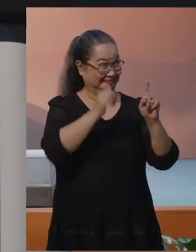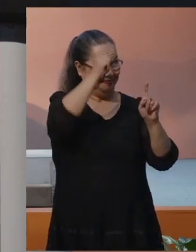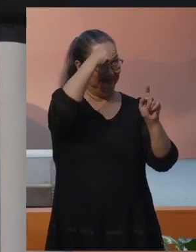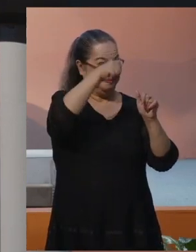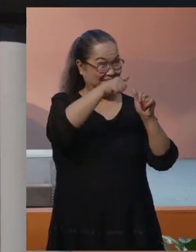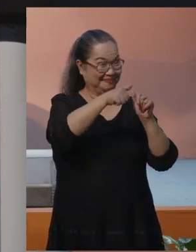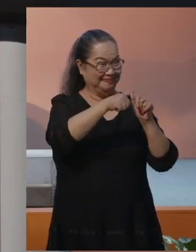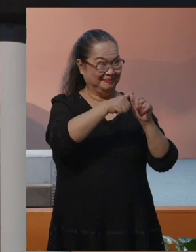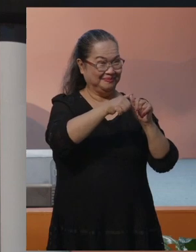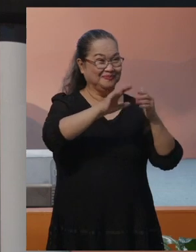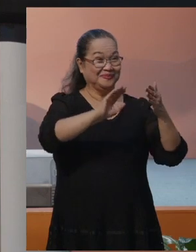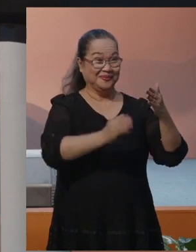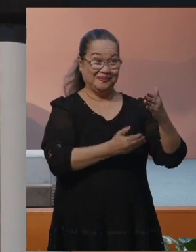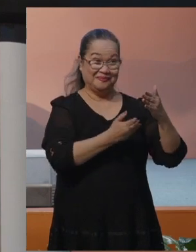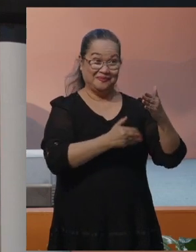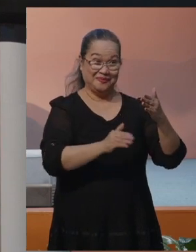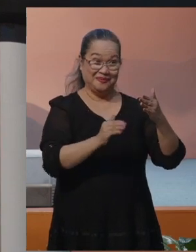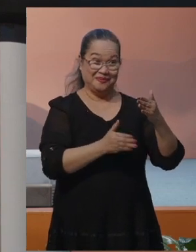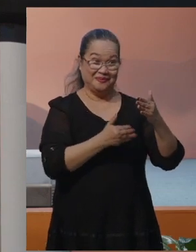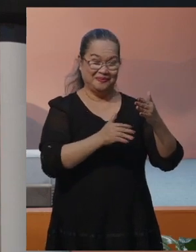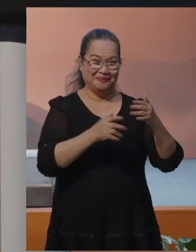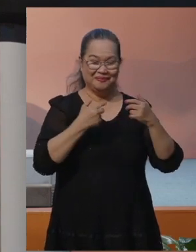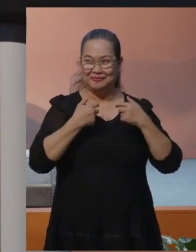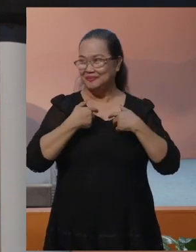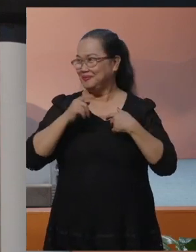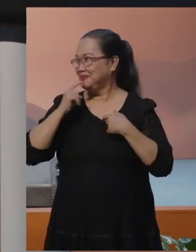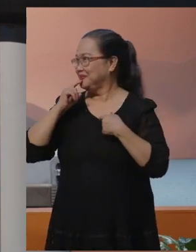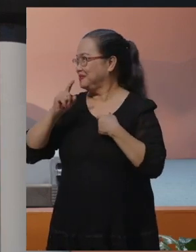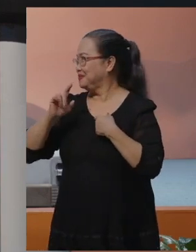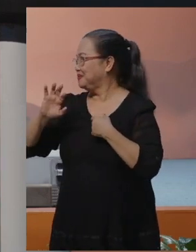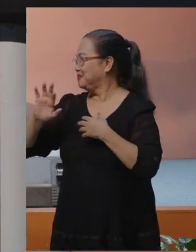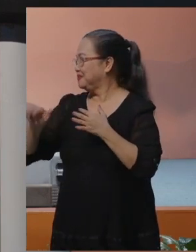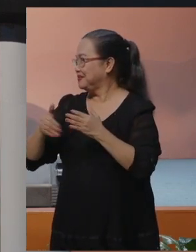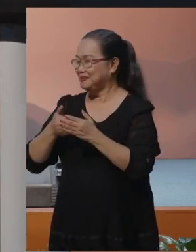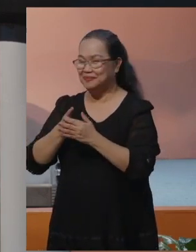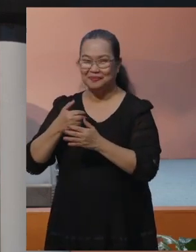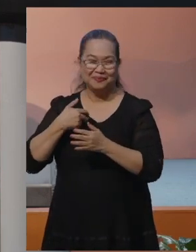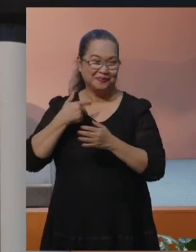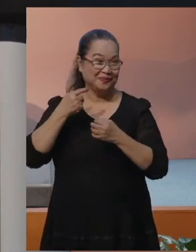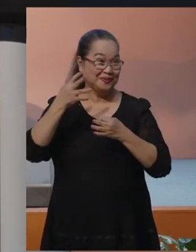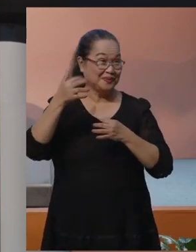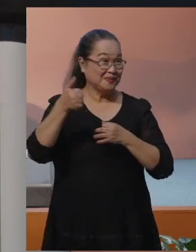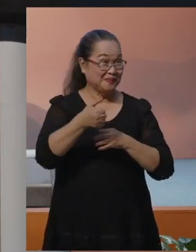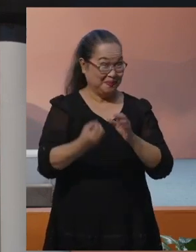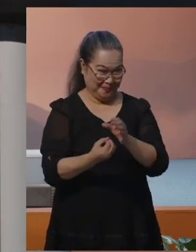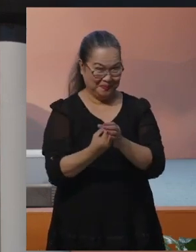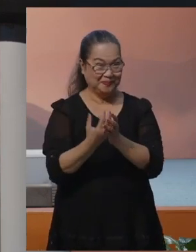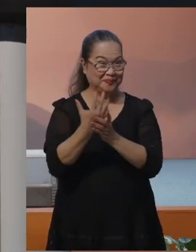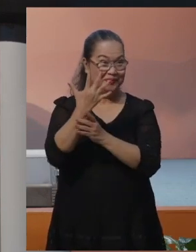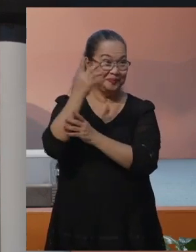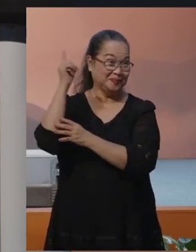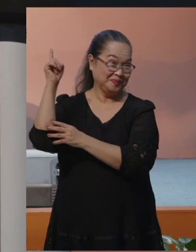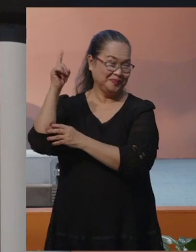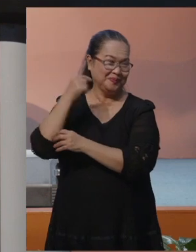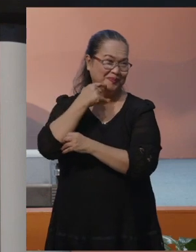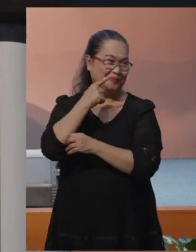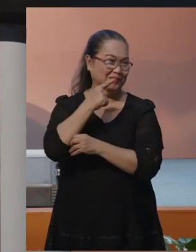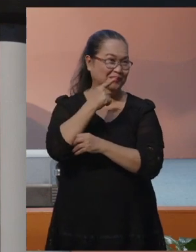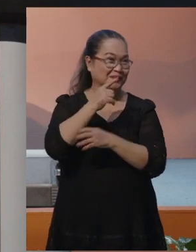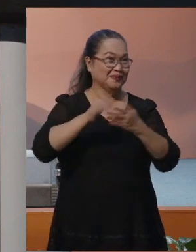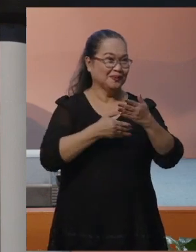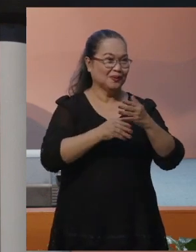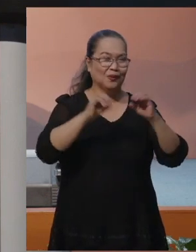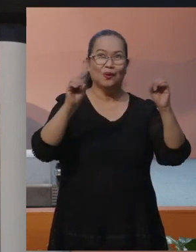isang himno na aming inaawit noon nung kami lumalaki, ang sabi ng himno,